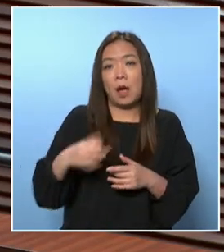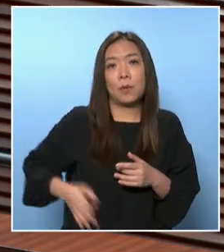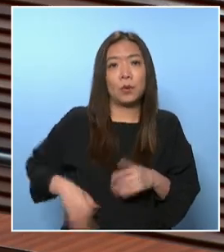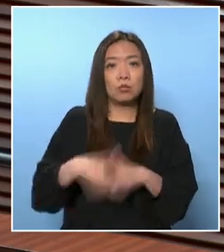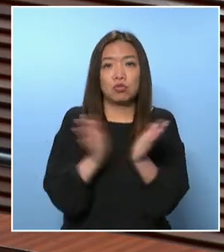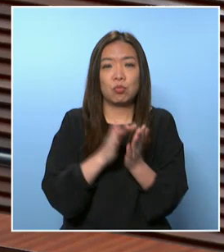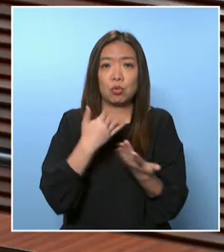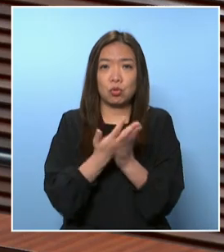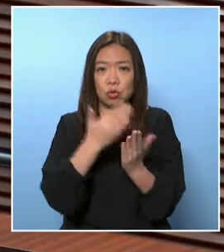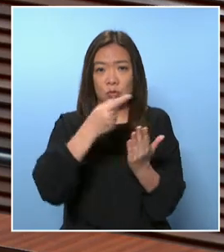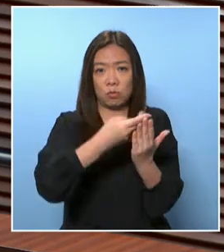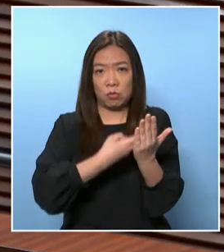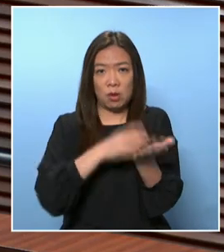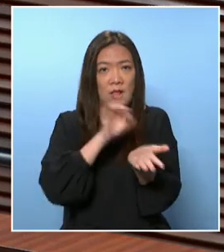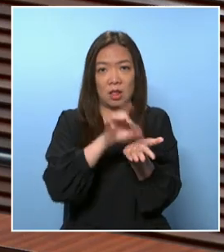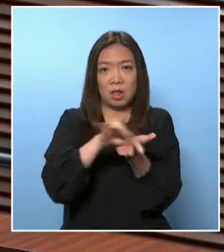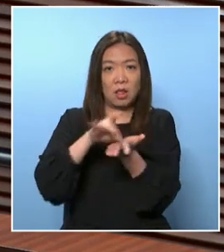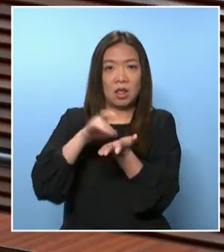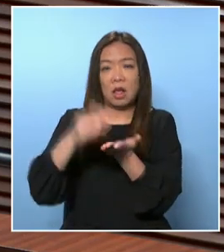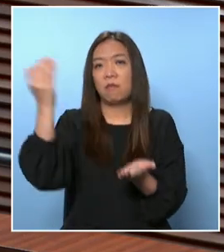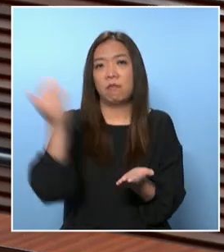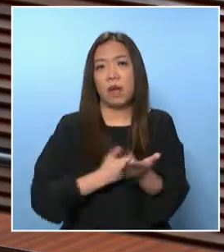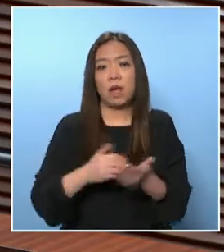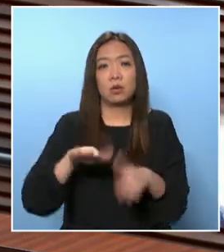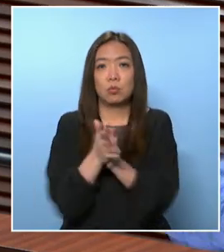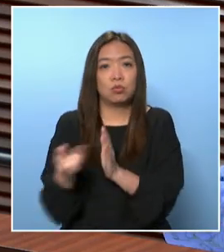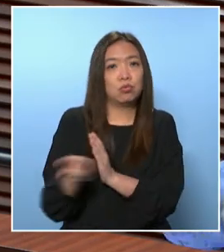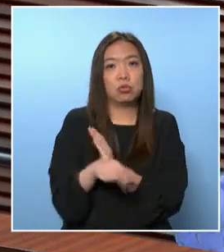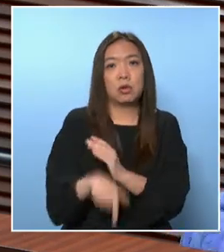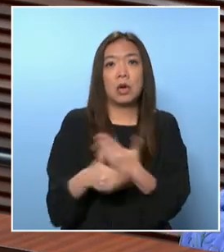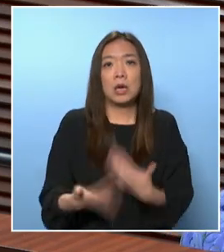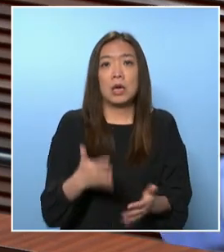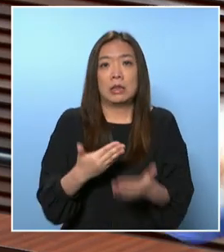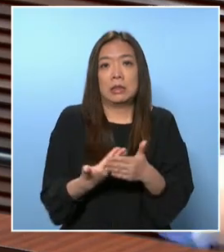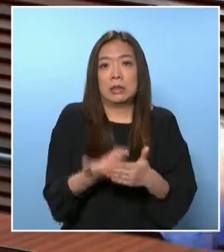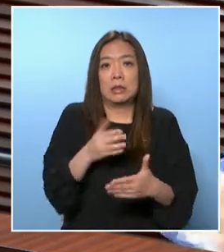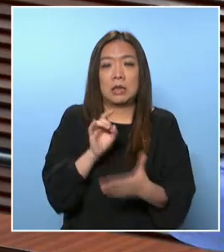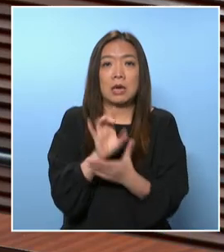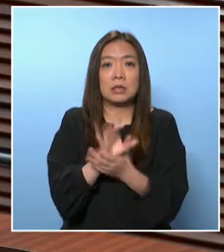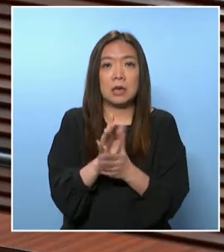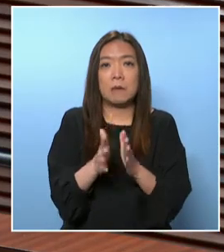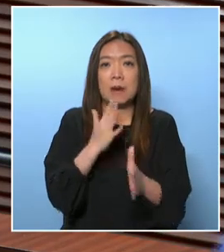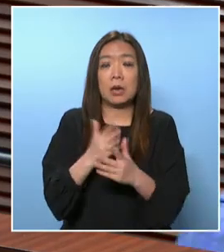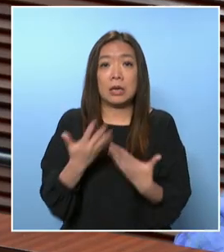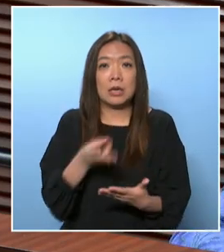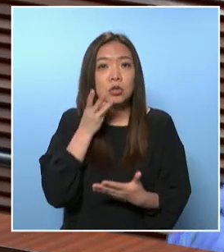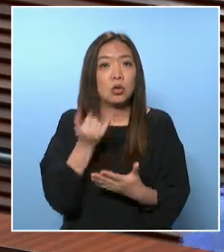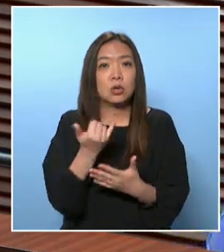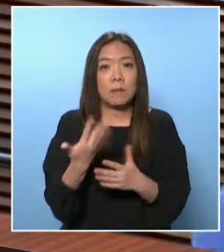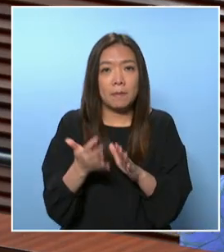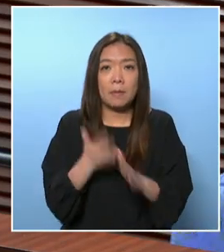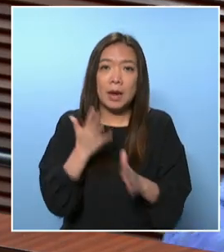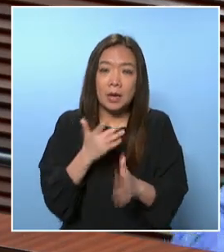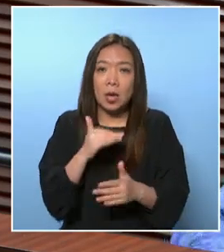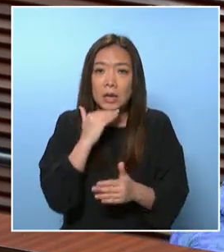65, they can't afford the insurance premium. A lot of the medical care will be coming to an end, and they